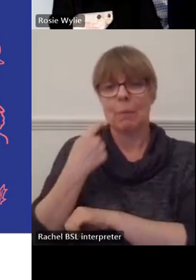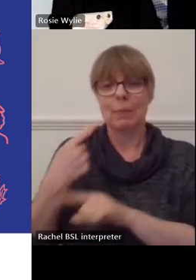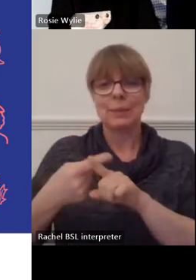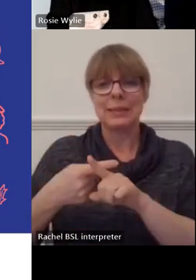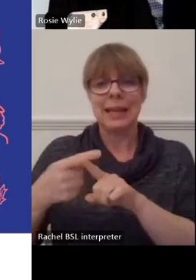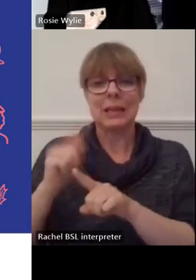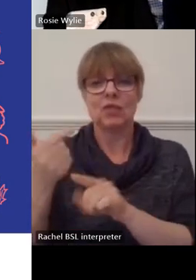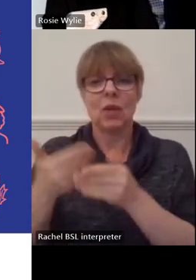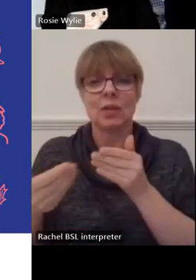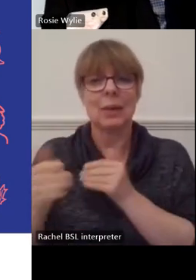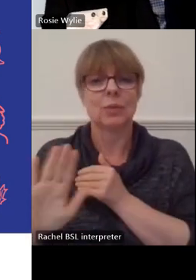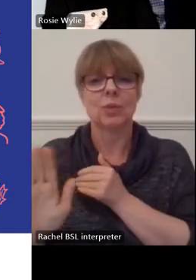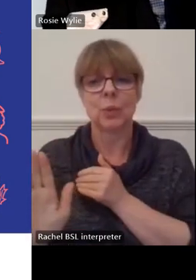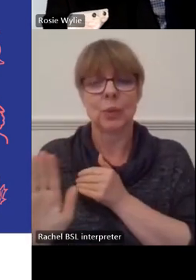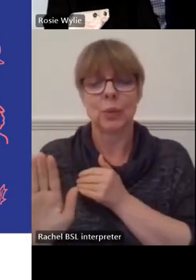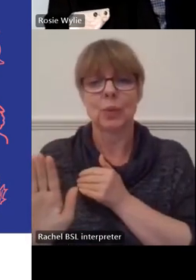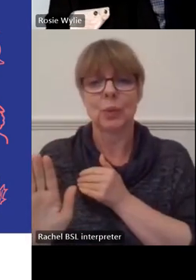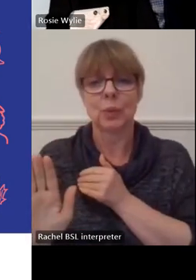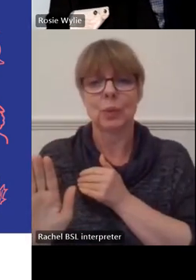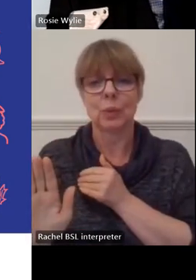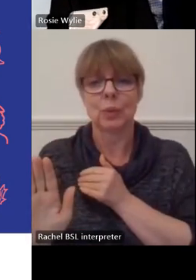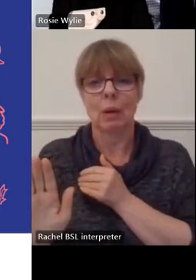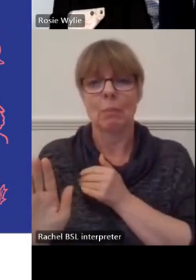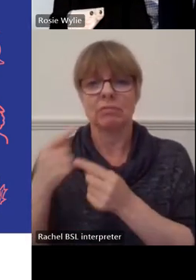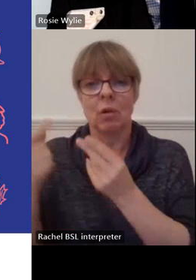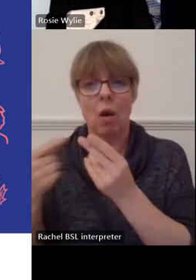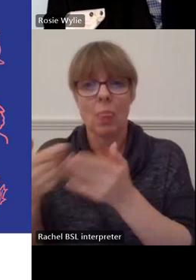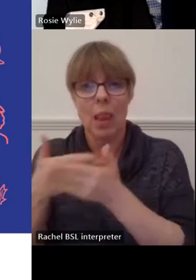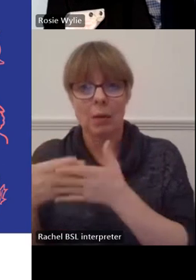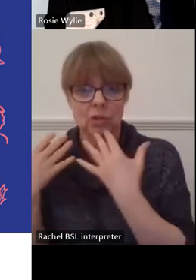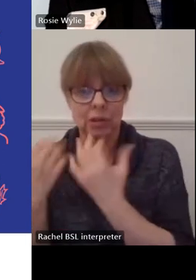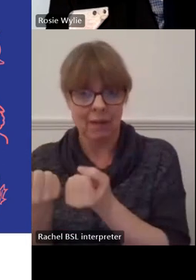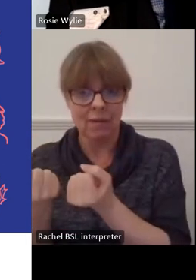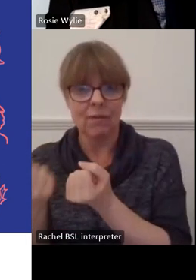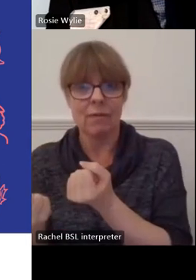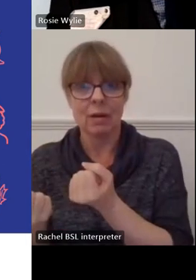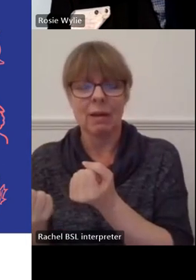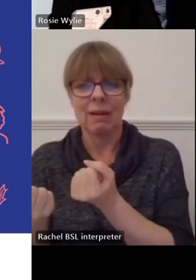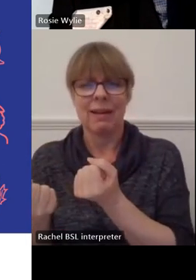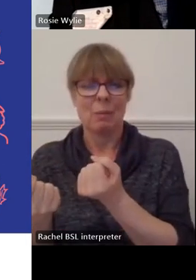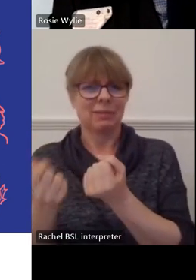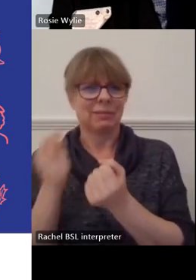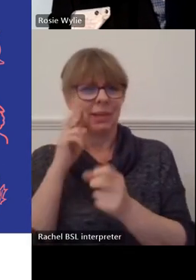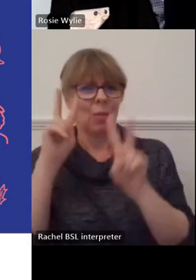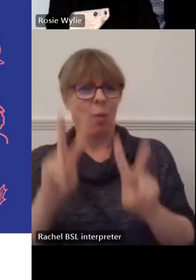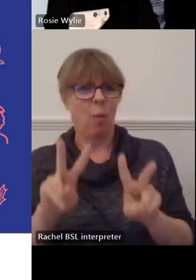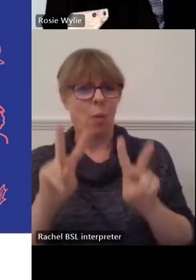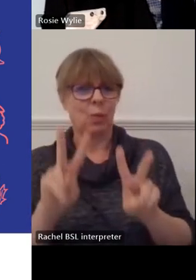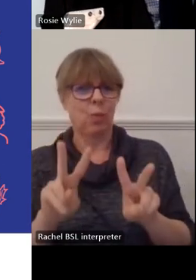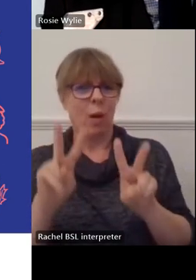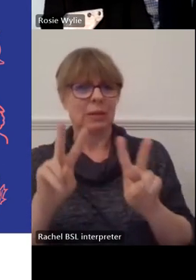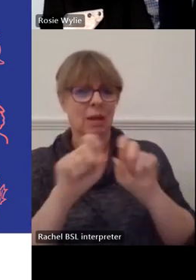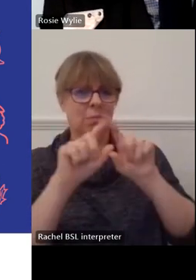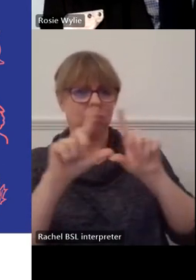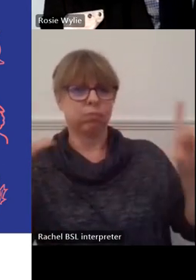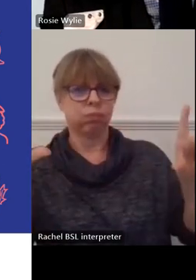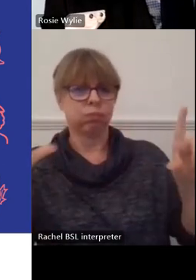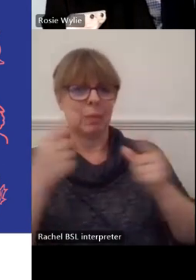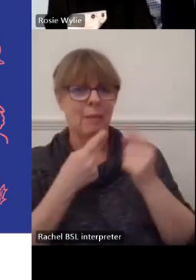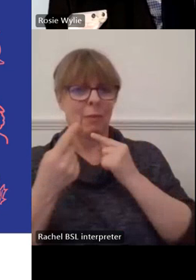first language, but they do speak other languages and they're struggling to understand mainstream media communications. How